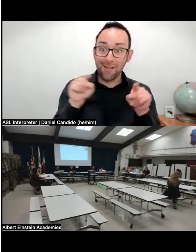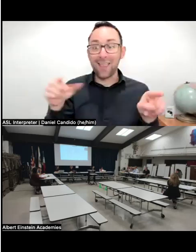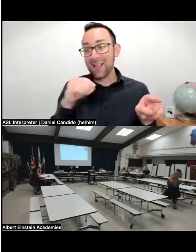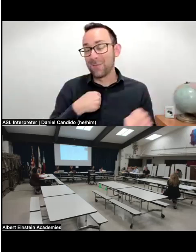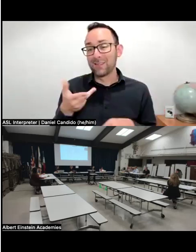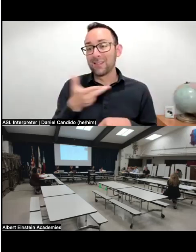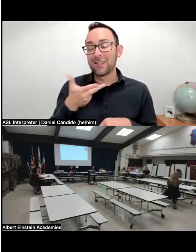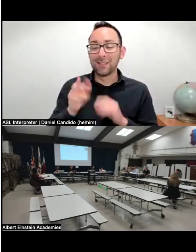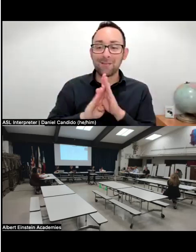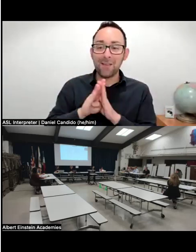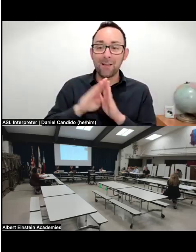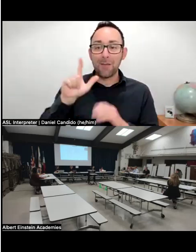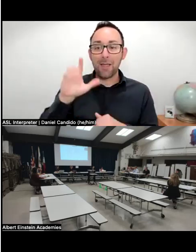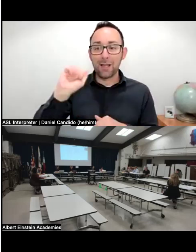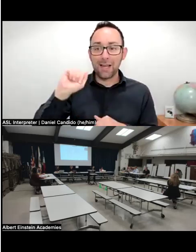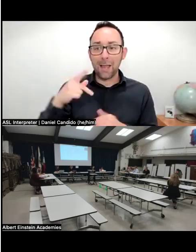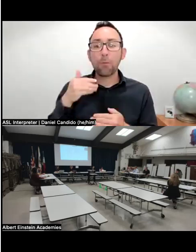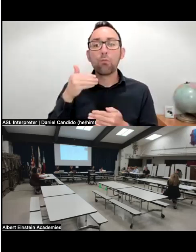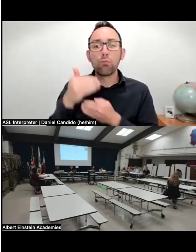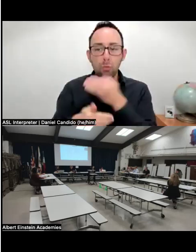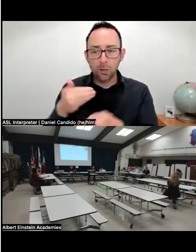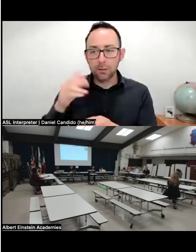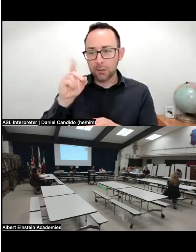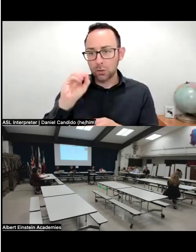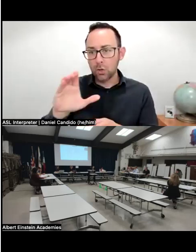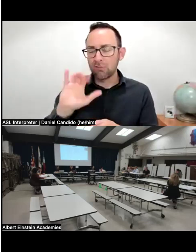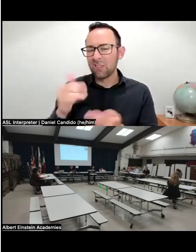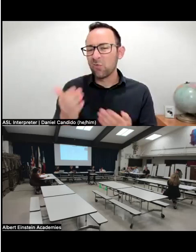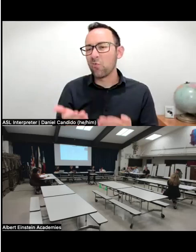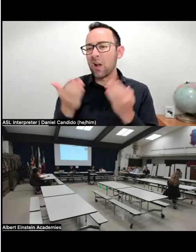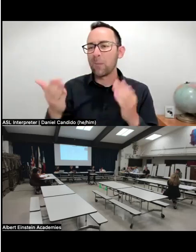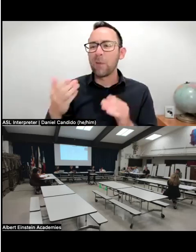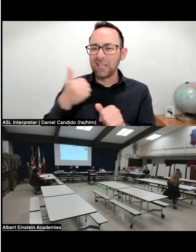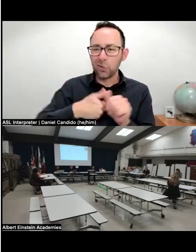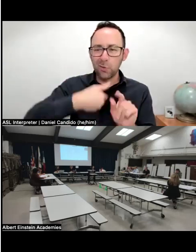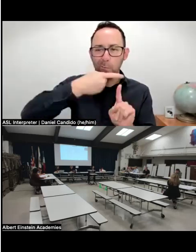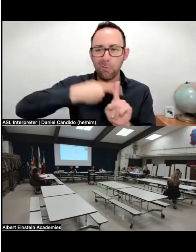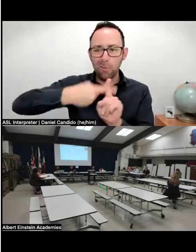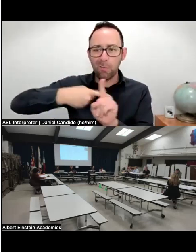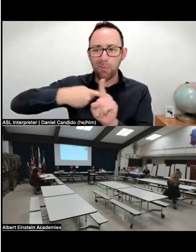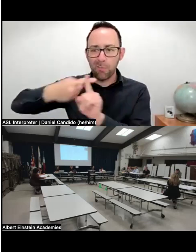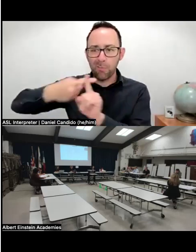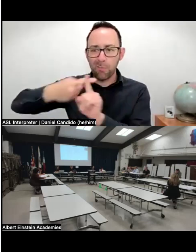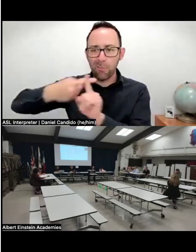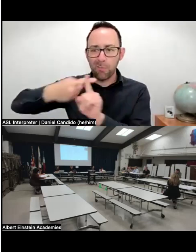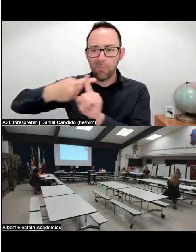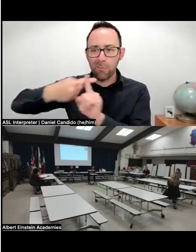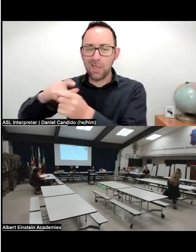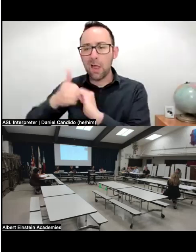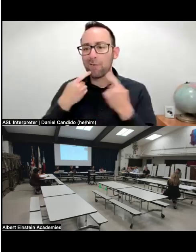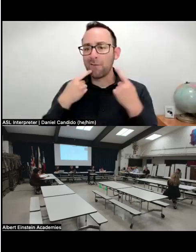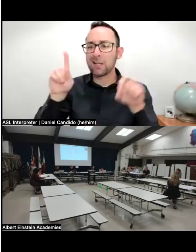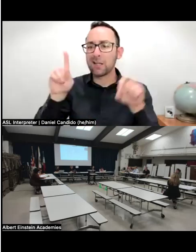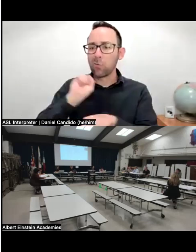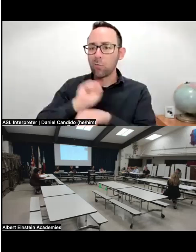LCAP process document, which kind of proposes month by month the way to effectively collaborate with administration